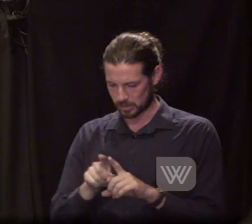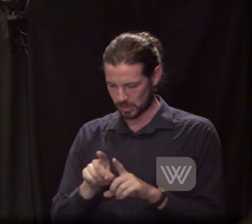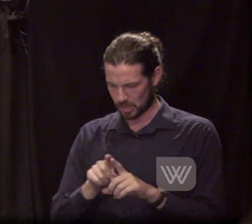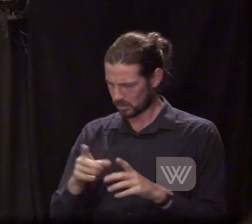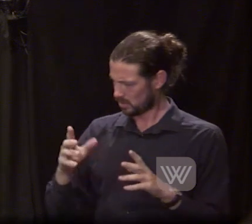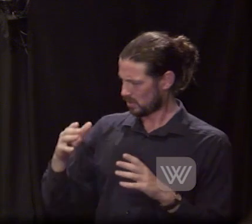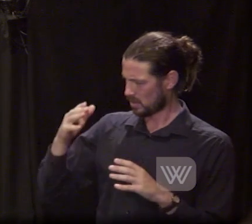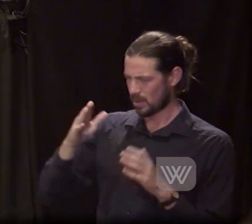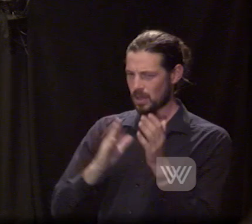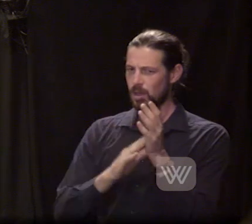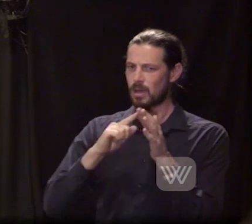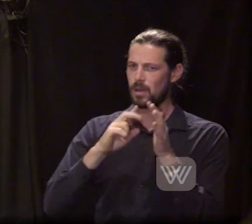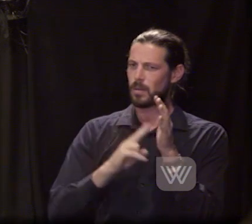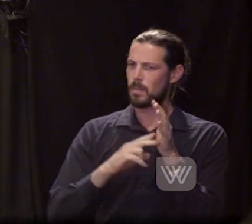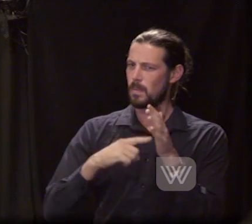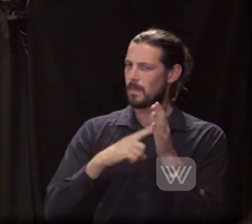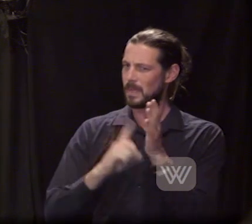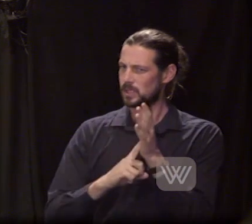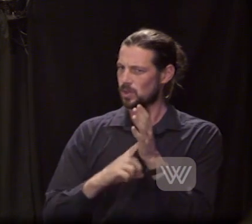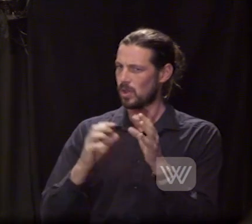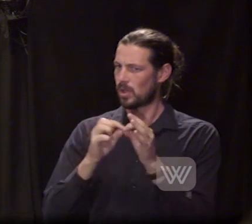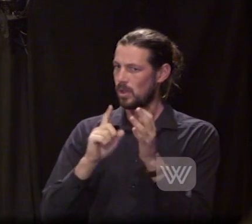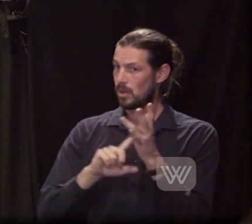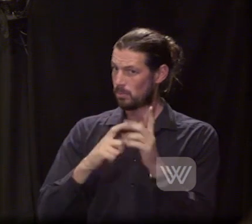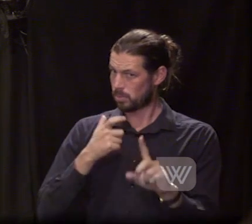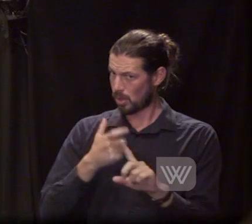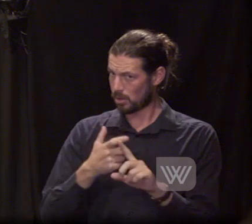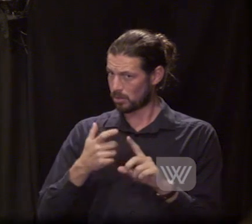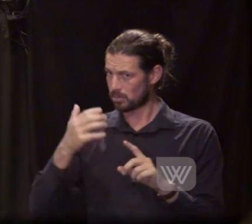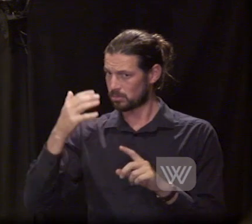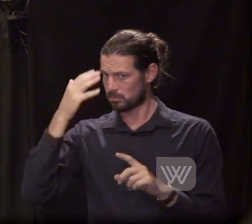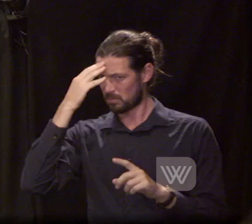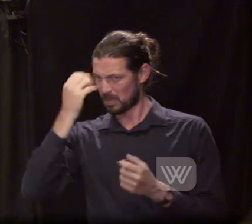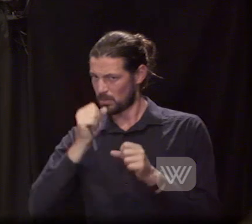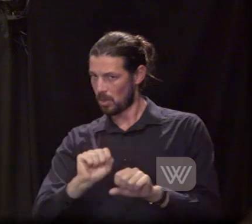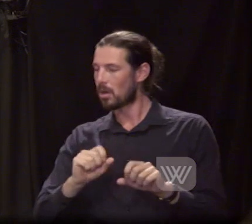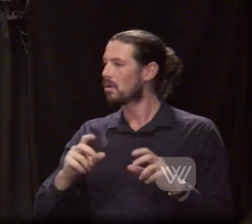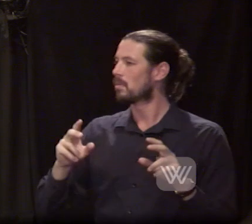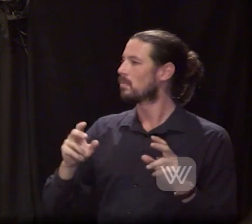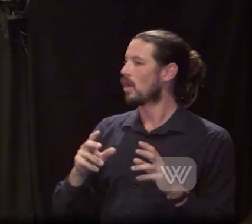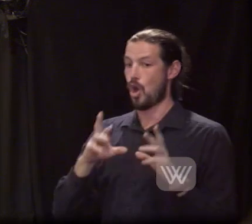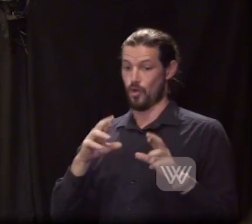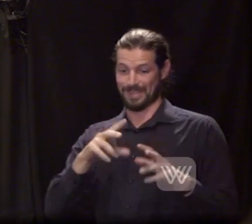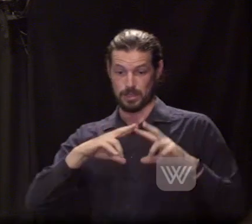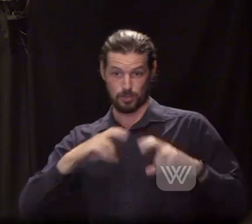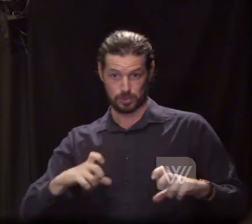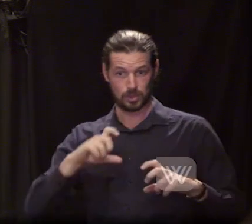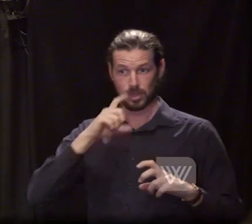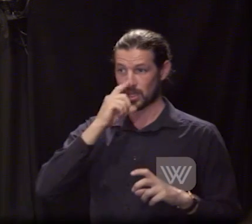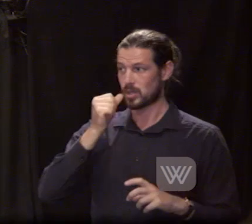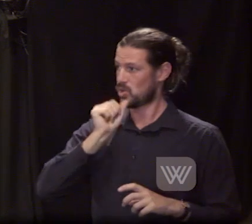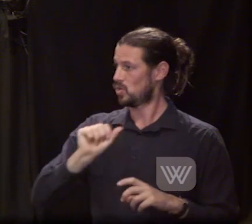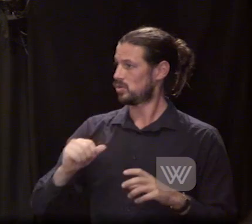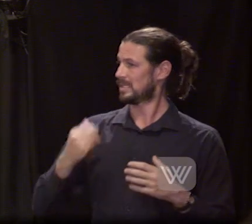Mental Block, I think it is, or some actual research that hopefully will find its way into society and to mitigate arguments.